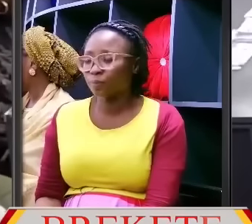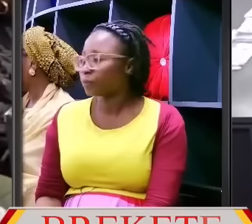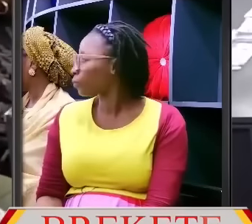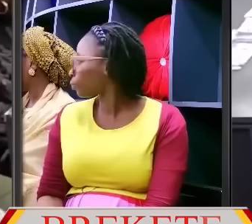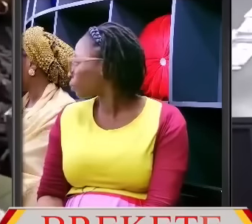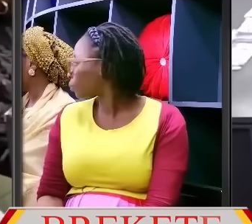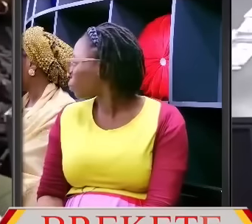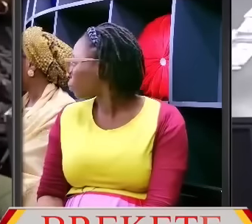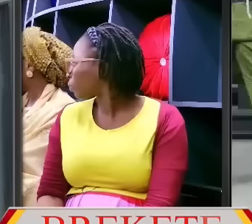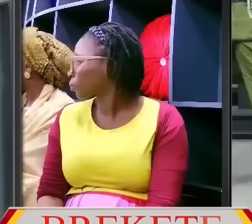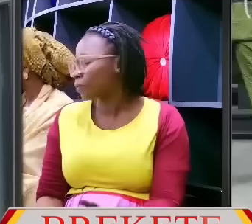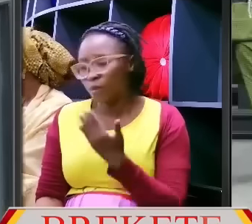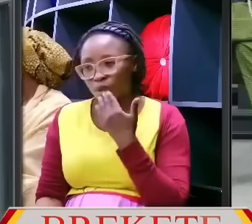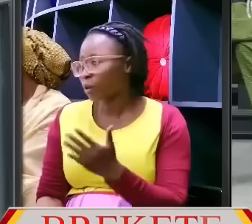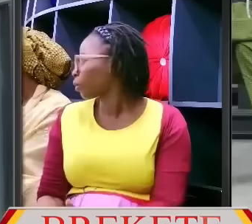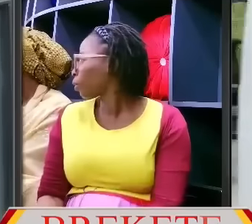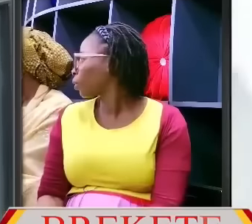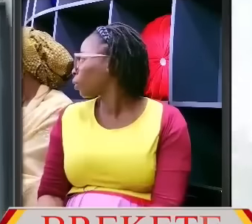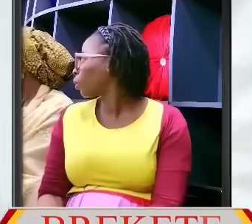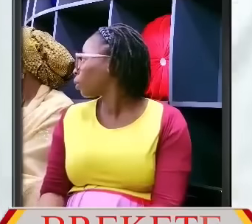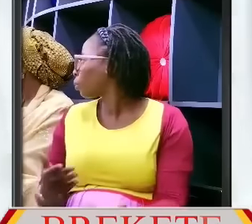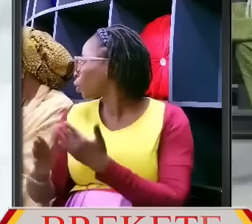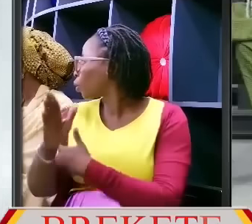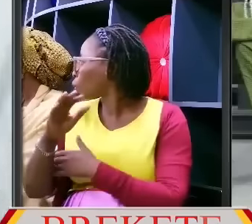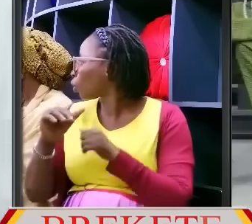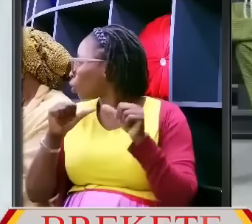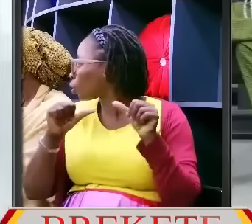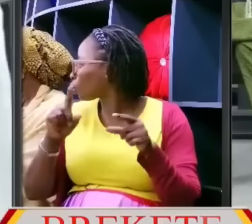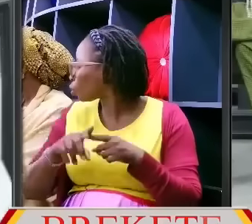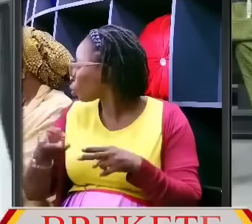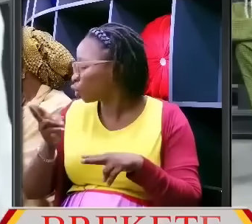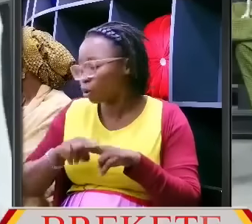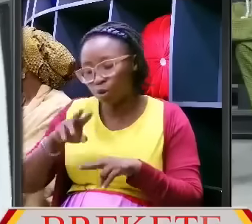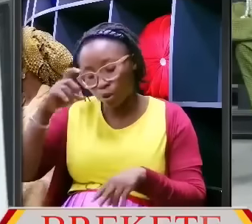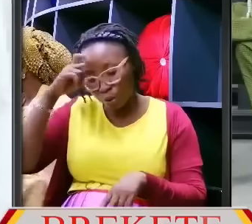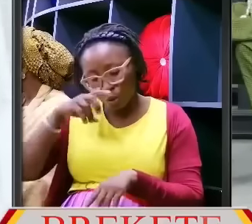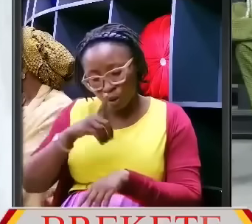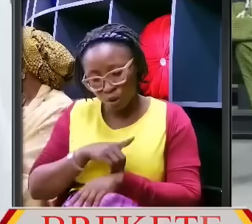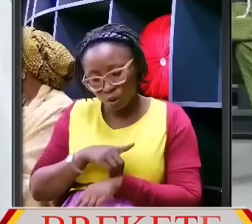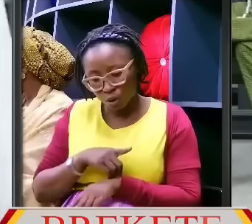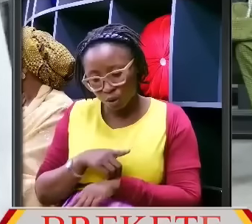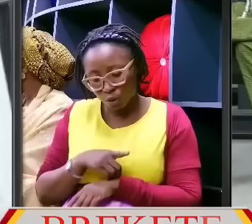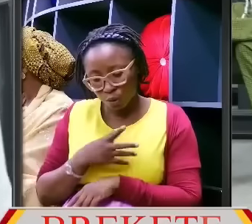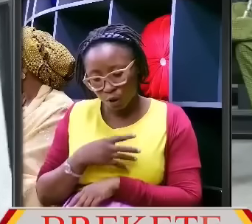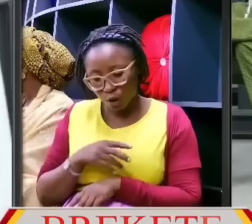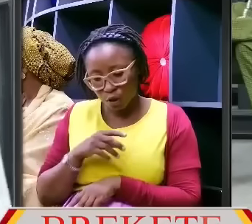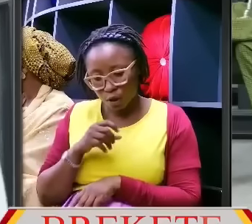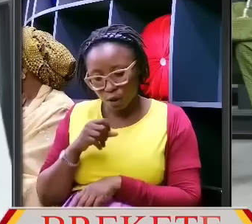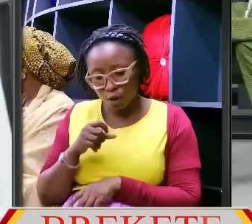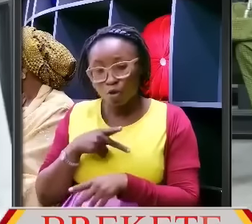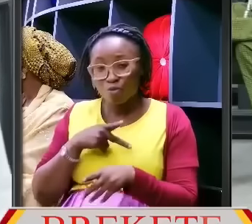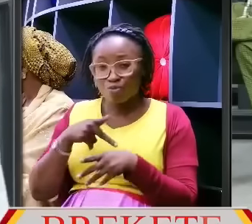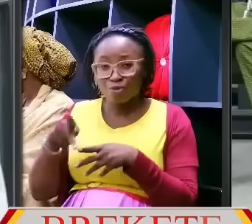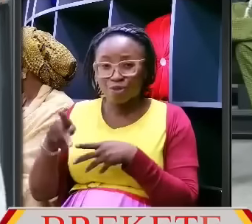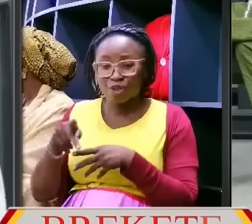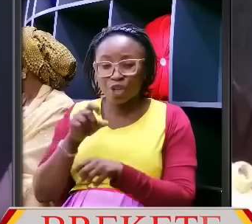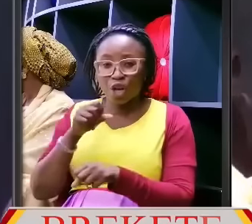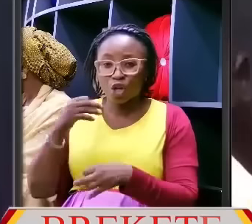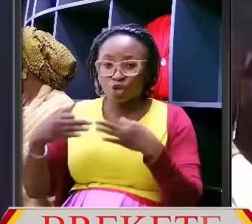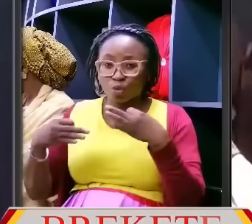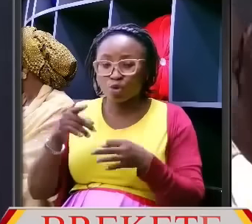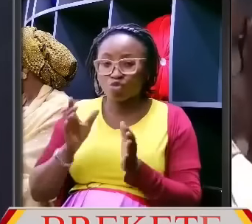Thank you, Ordinary President. May God continue to increase your wisdom. Amen. And the professional judgment you are pushing to